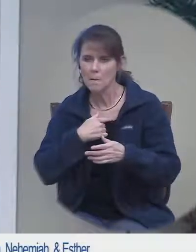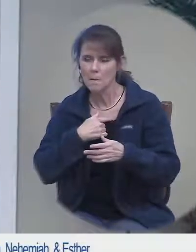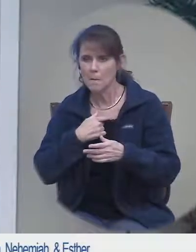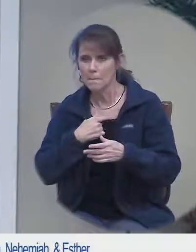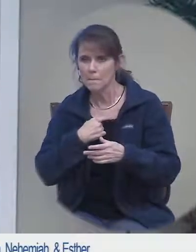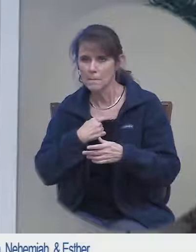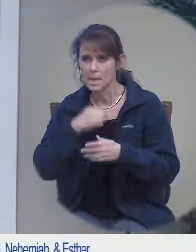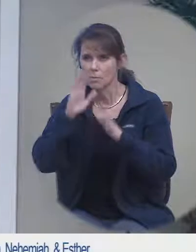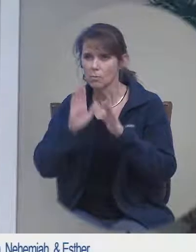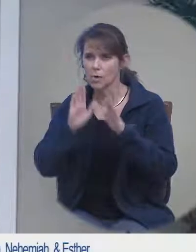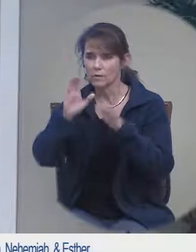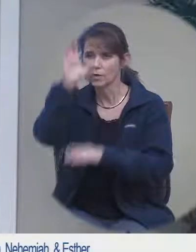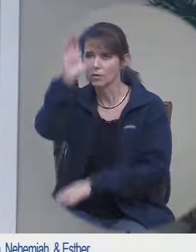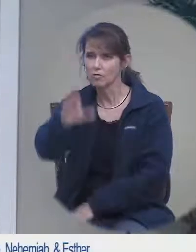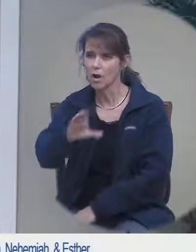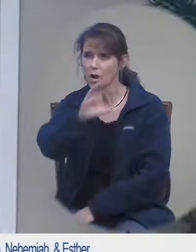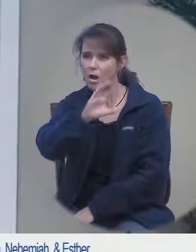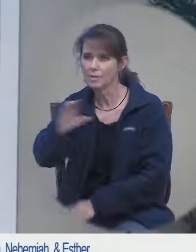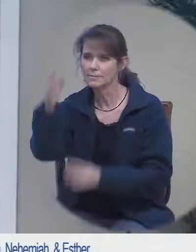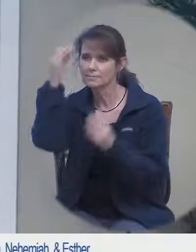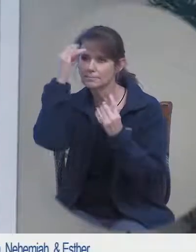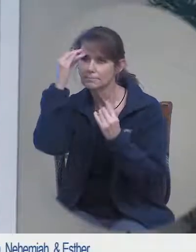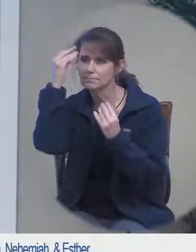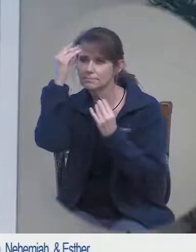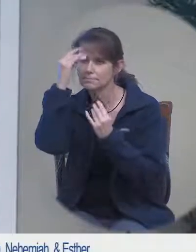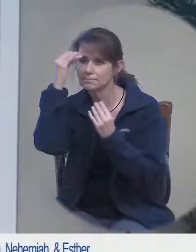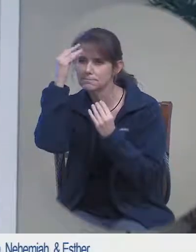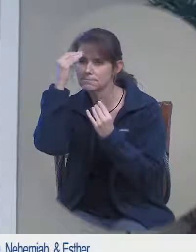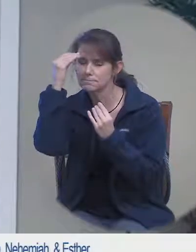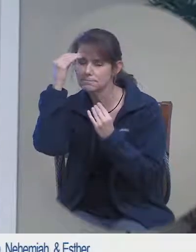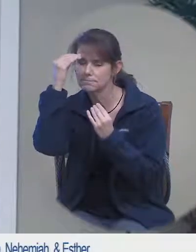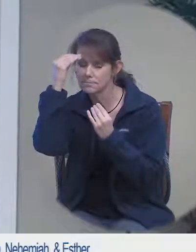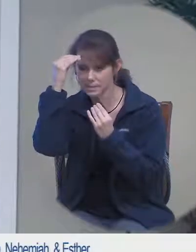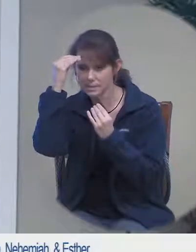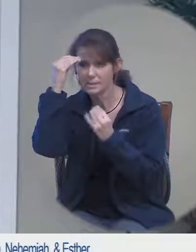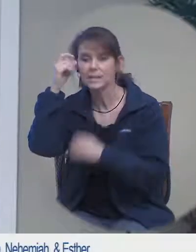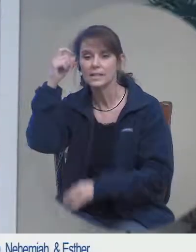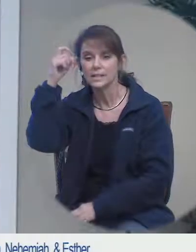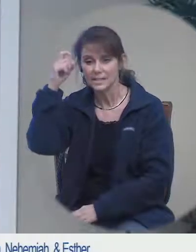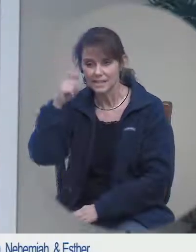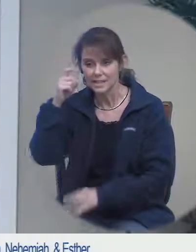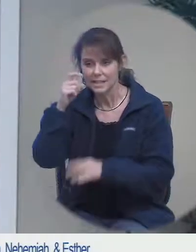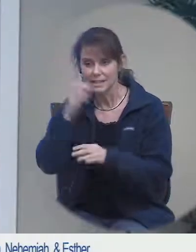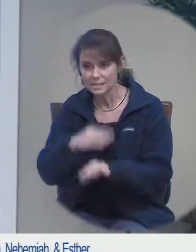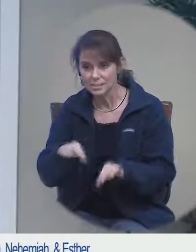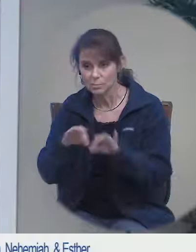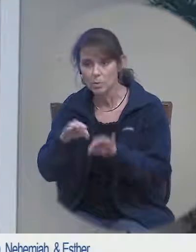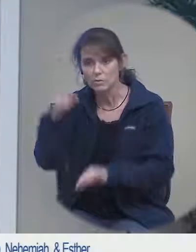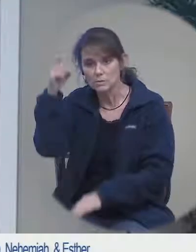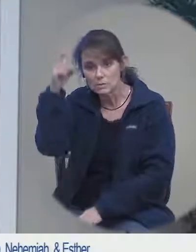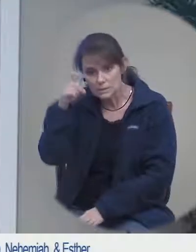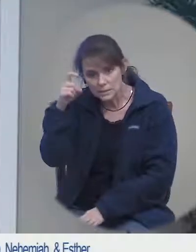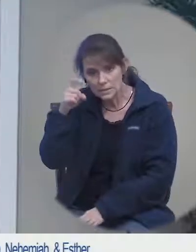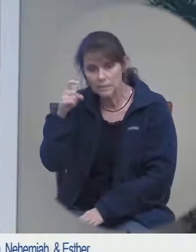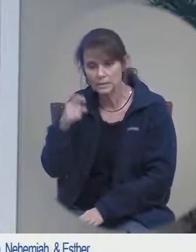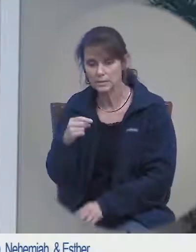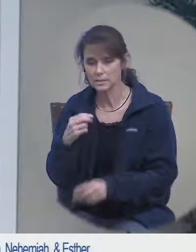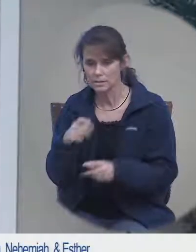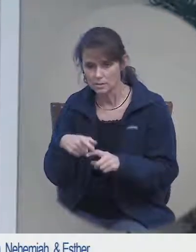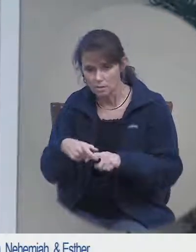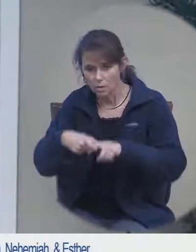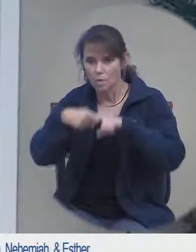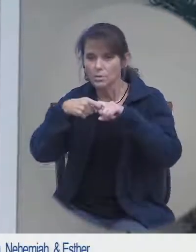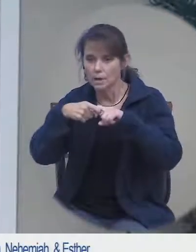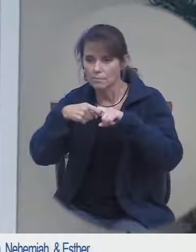cross, we're not going to be thankful if we don't slow down and notice and pay attention to the things to which we